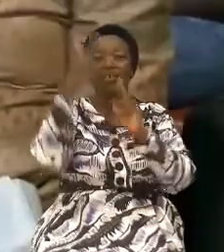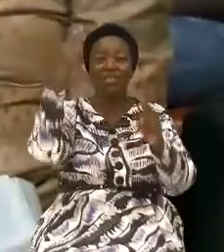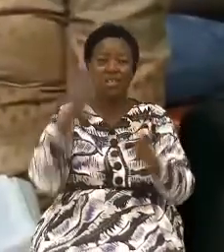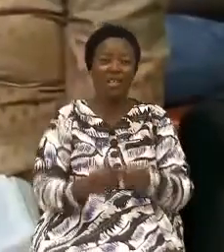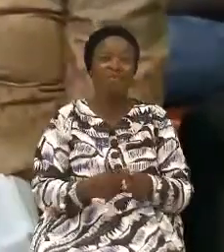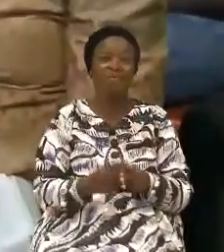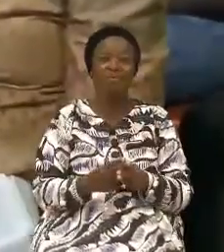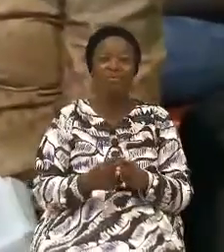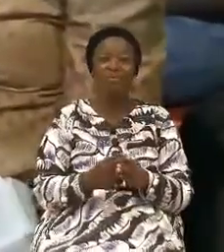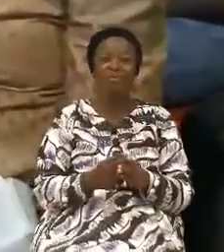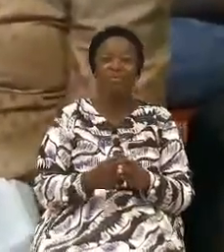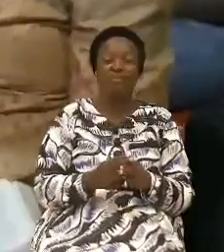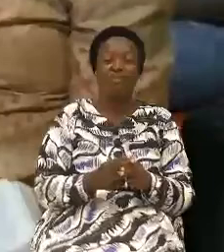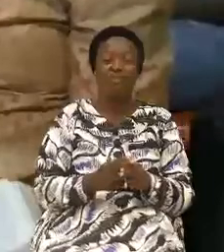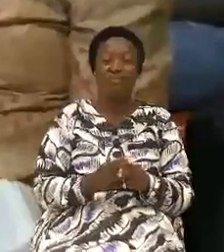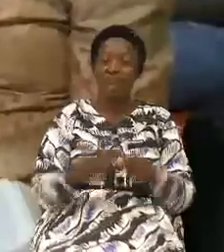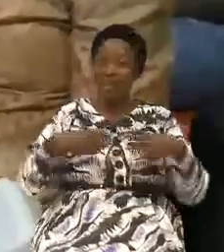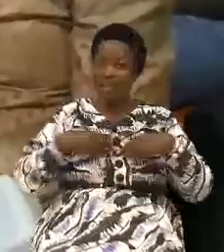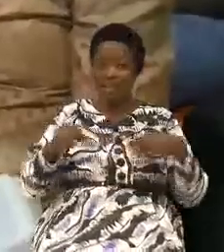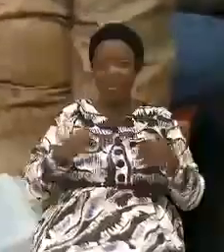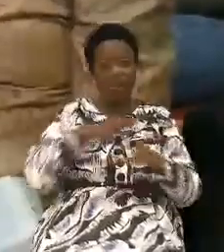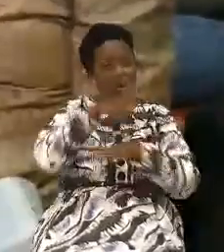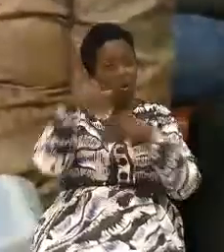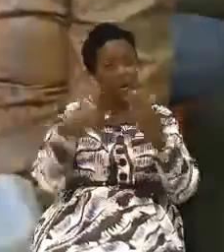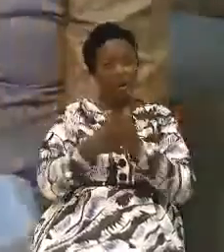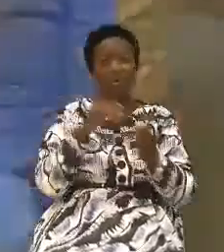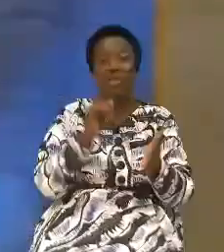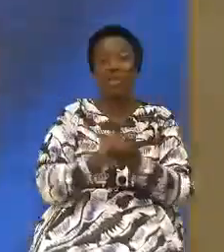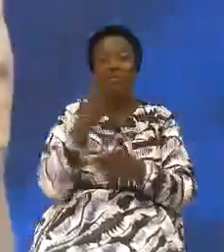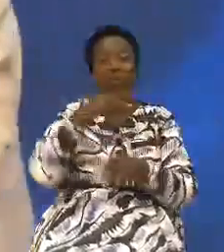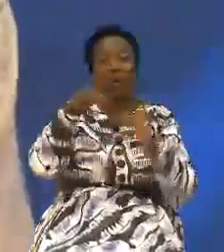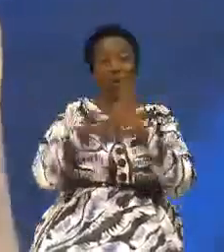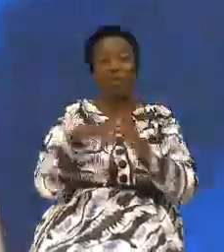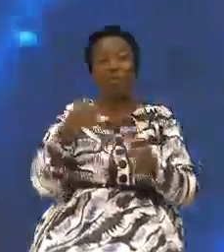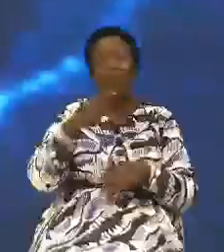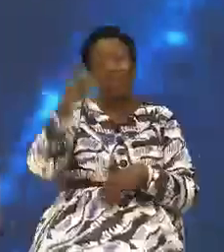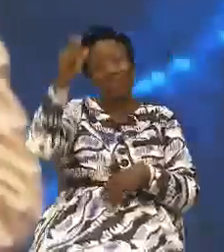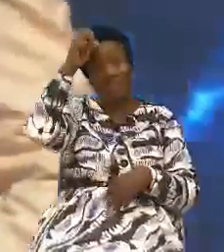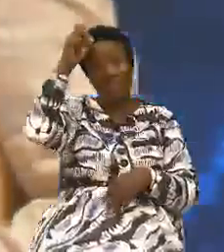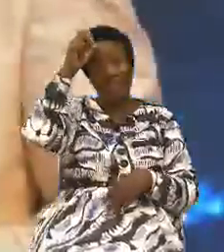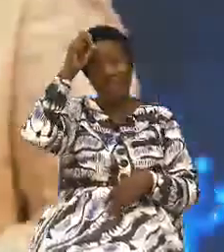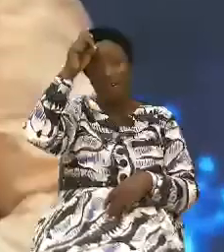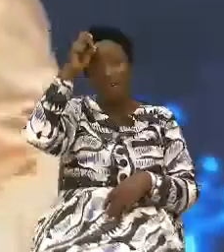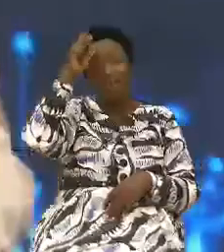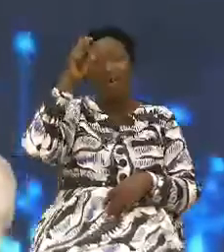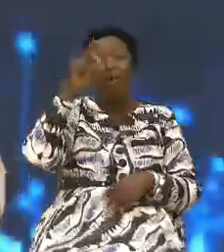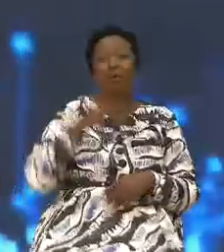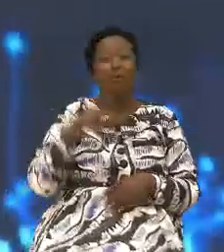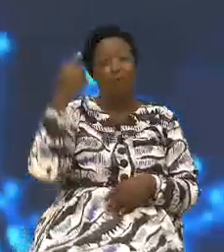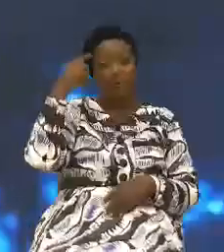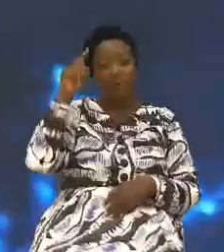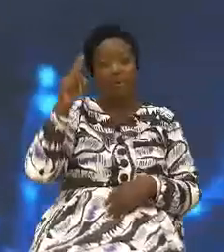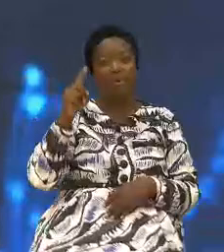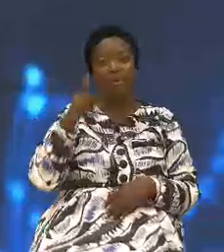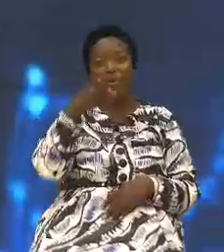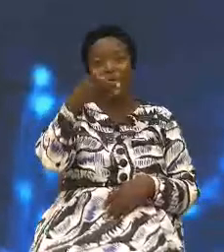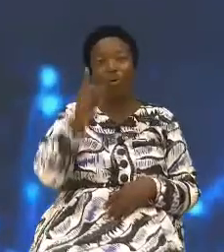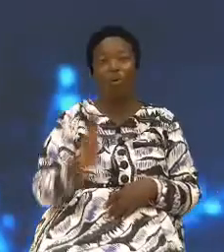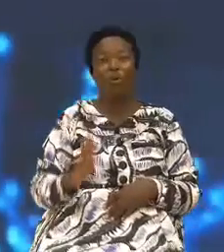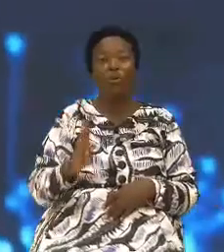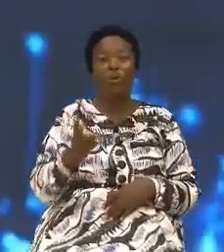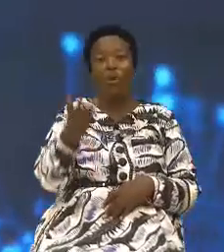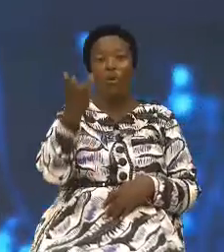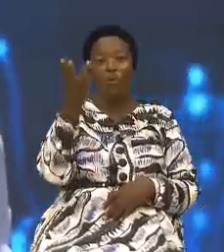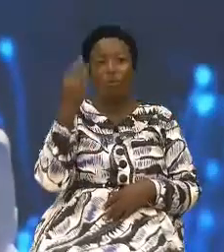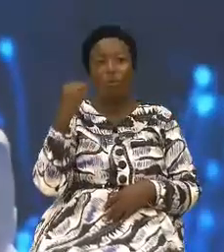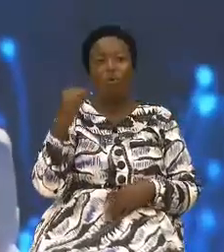name. Healing all that were oppressed of the devil, for God was